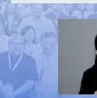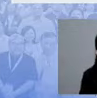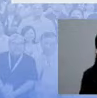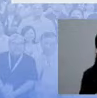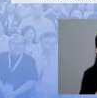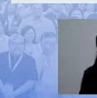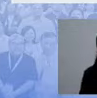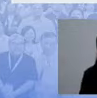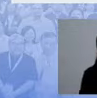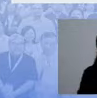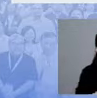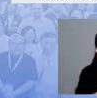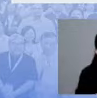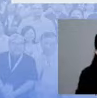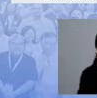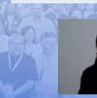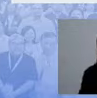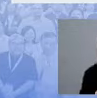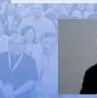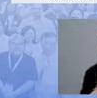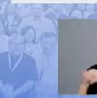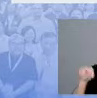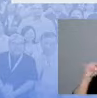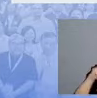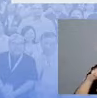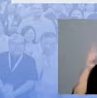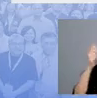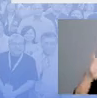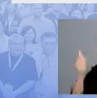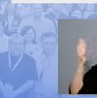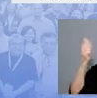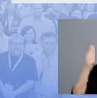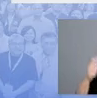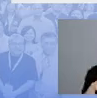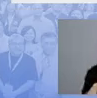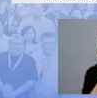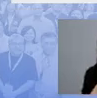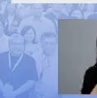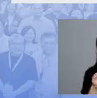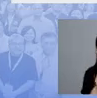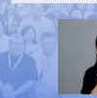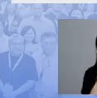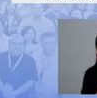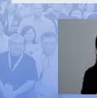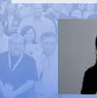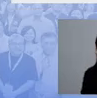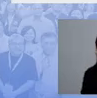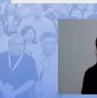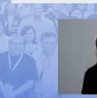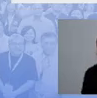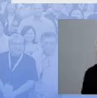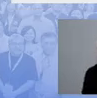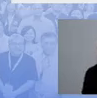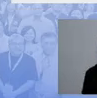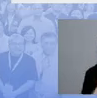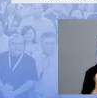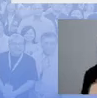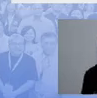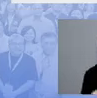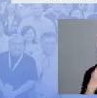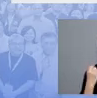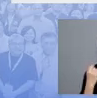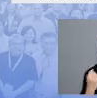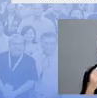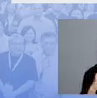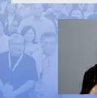actually influence policy at the national, from there where they are actually, district and local level. So these are the 6 areas or level